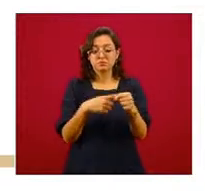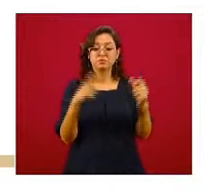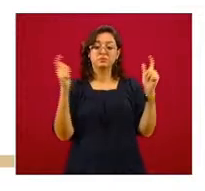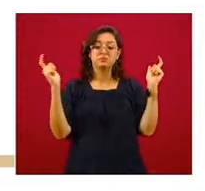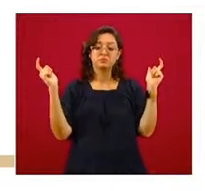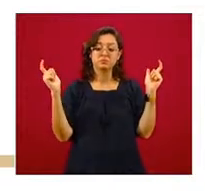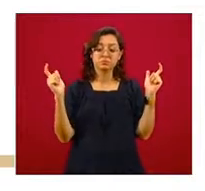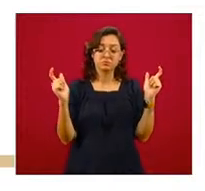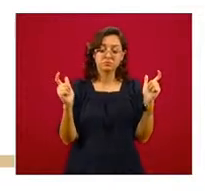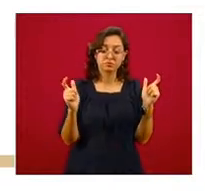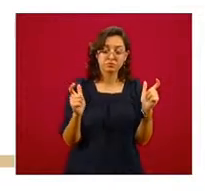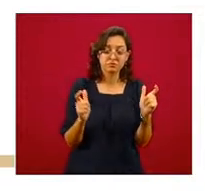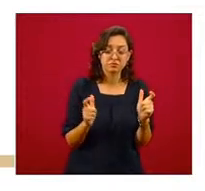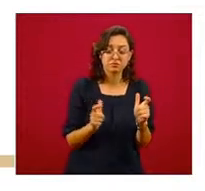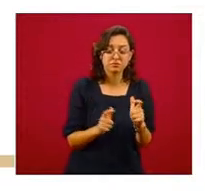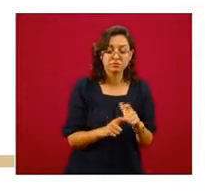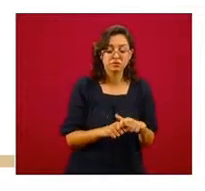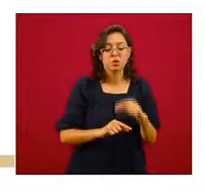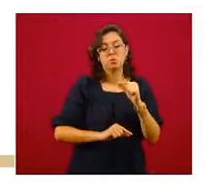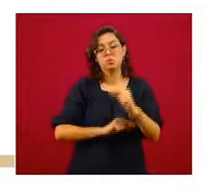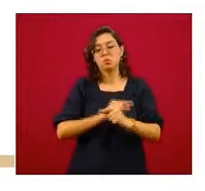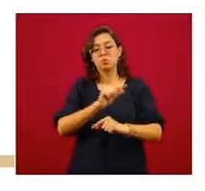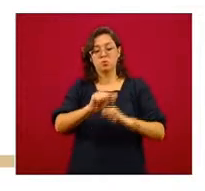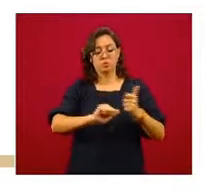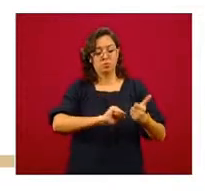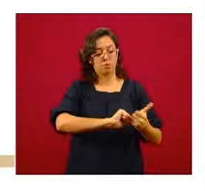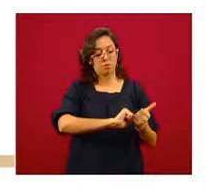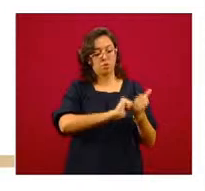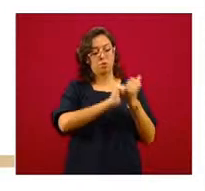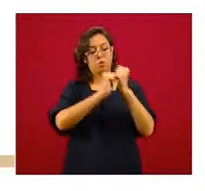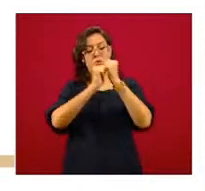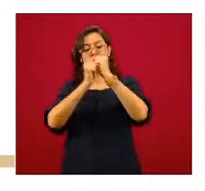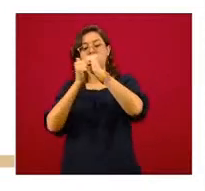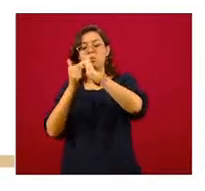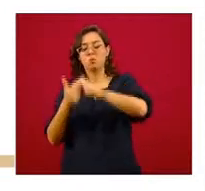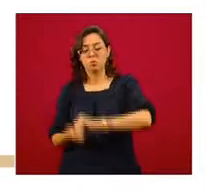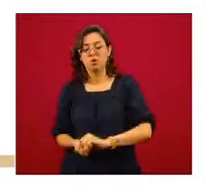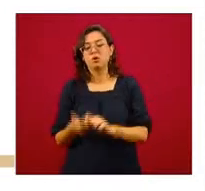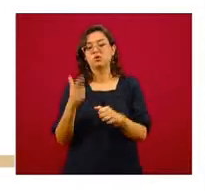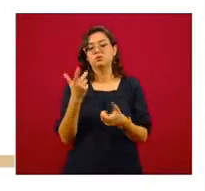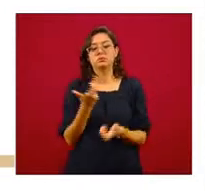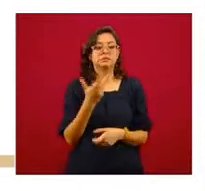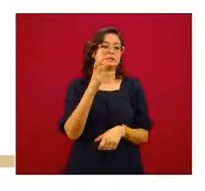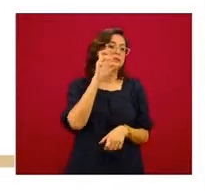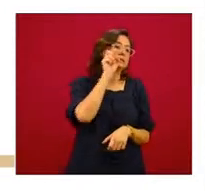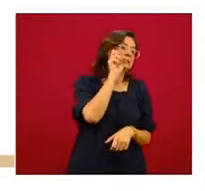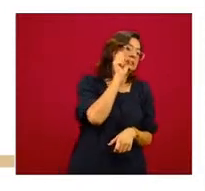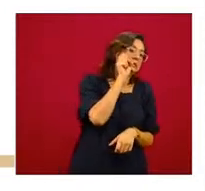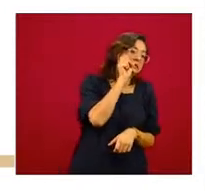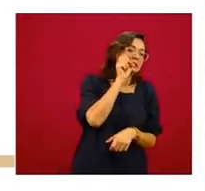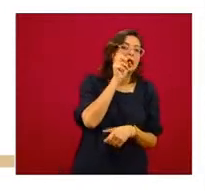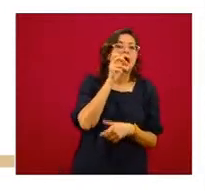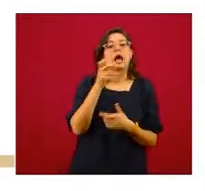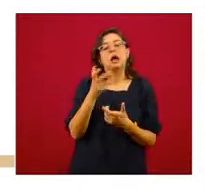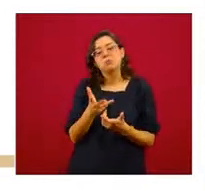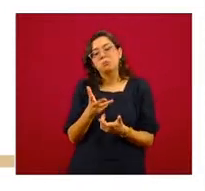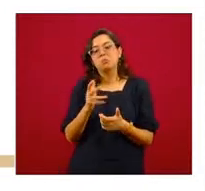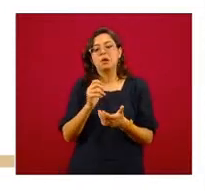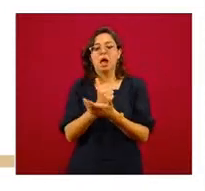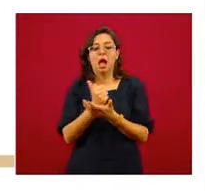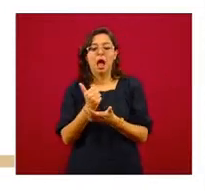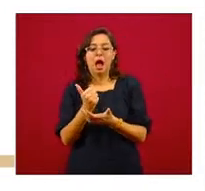with burden reduction will move from dark orange to